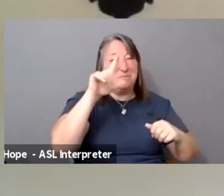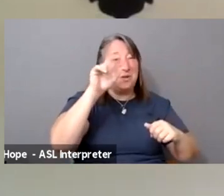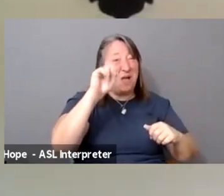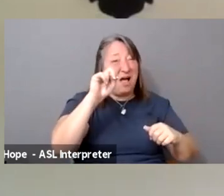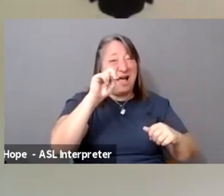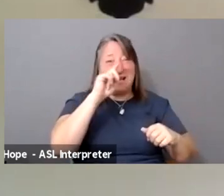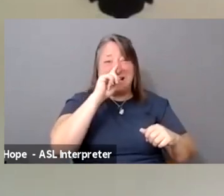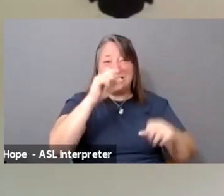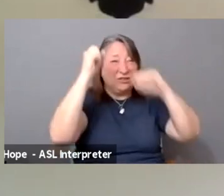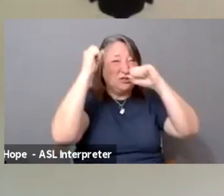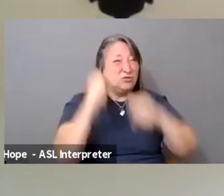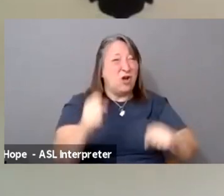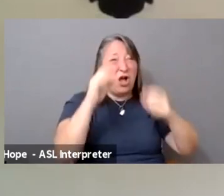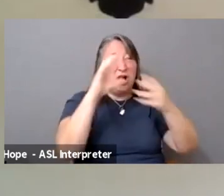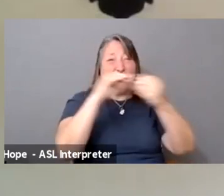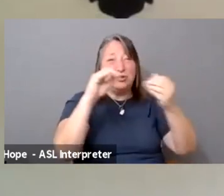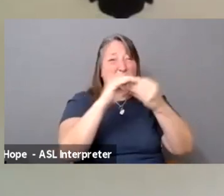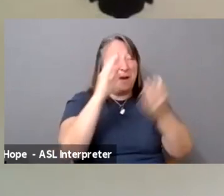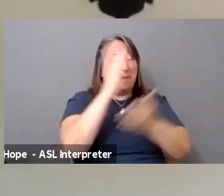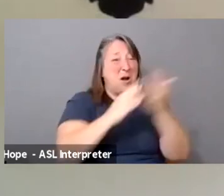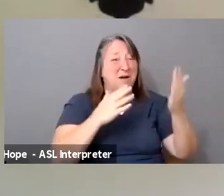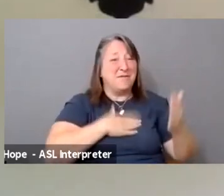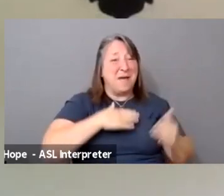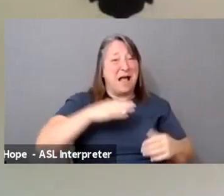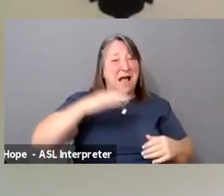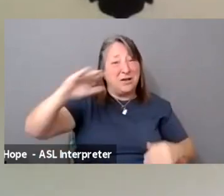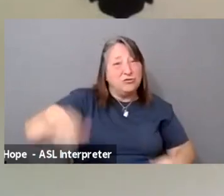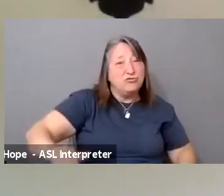childhood. And I also wasn't sure